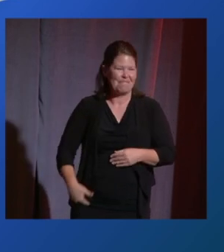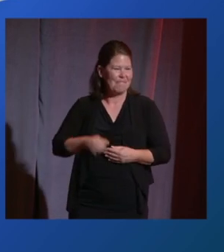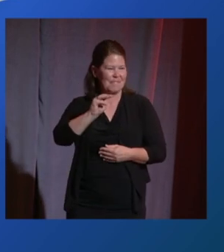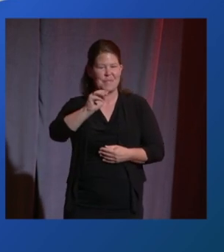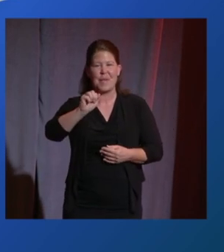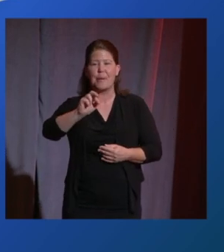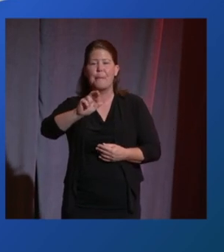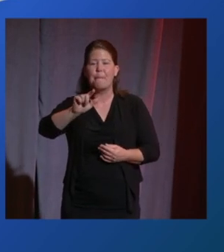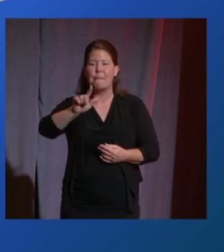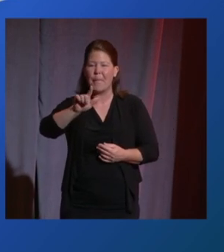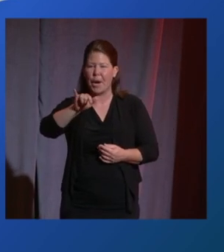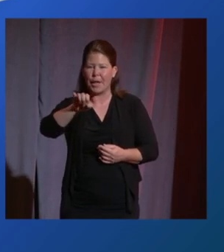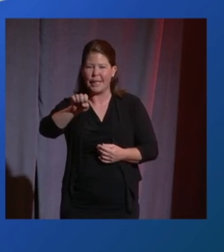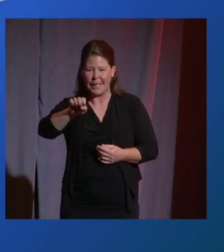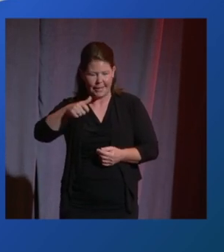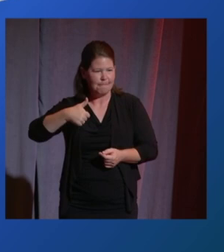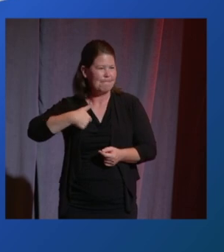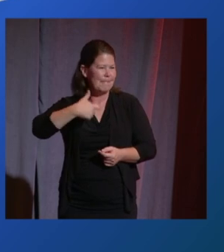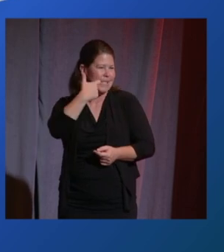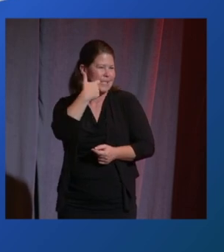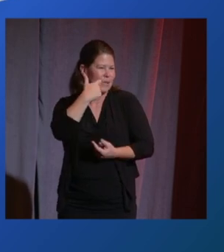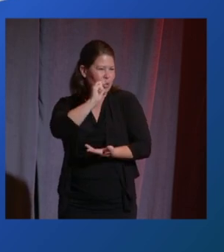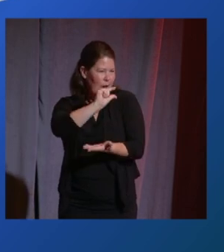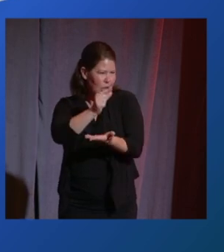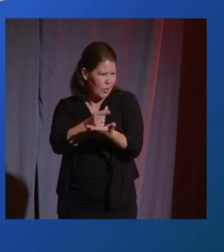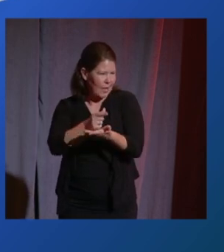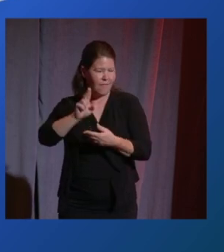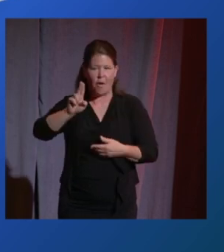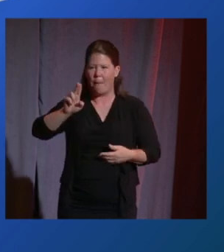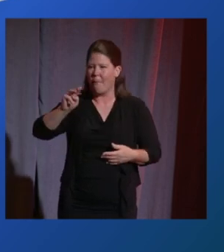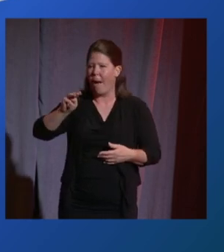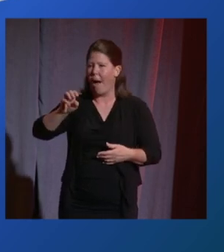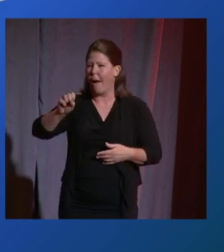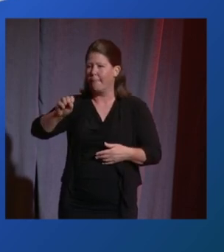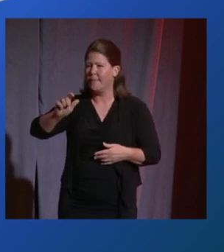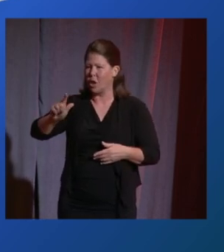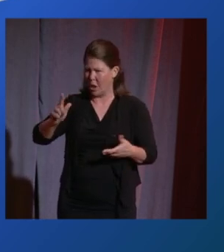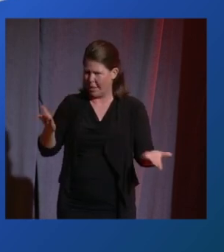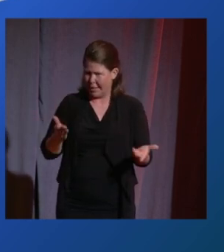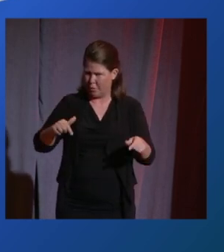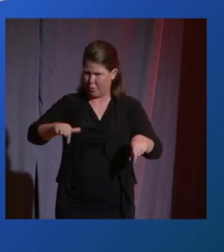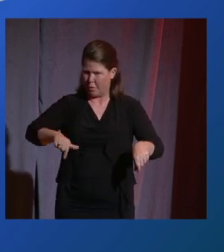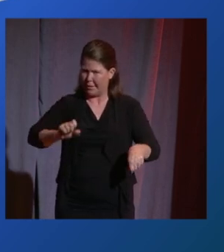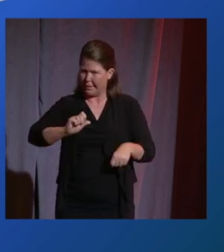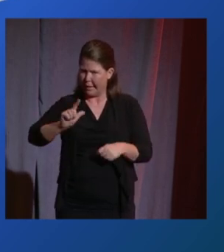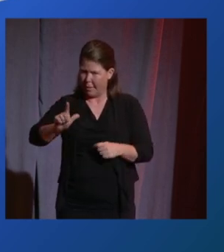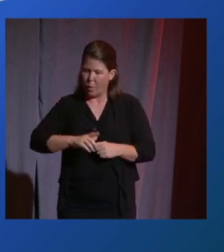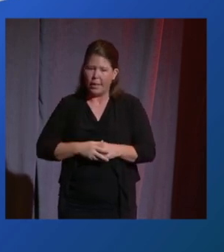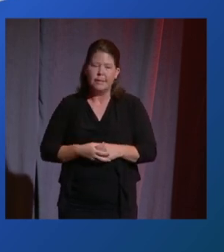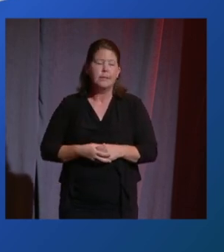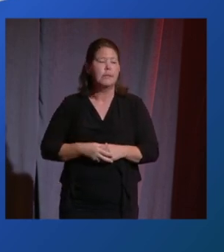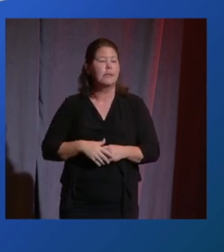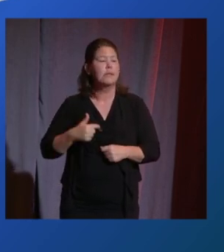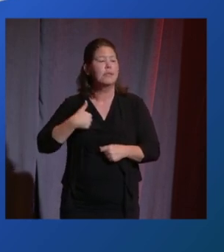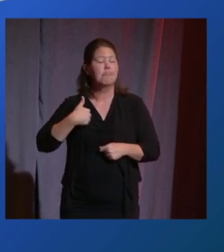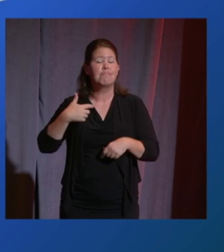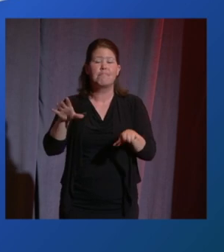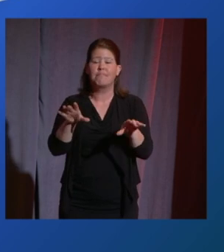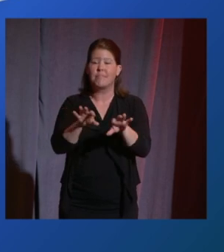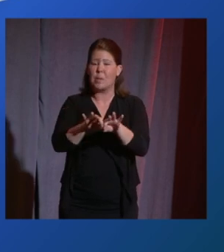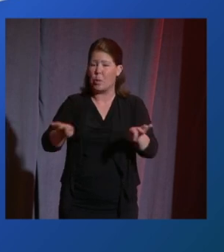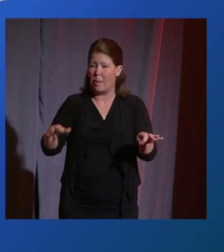graduated from the University of Missouri in St Louis or umil I graduated with a degree in